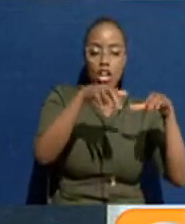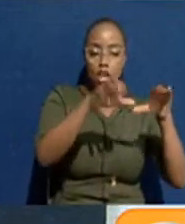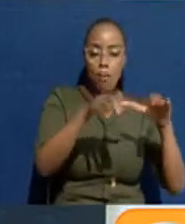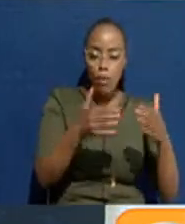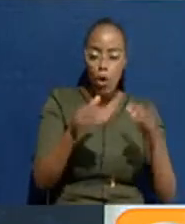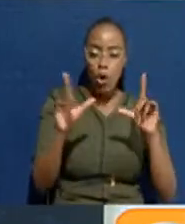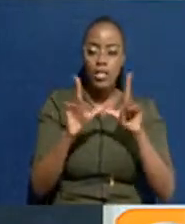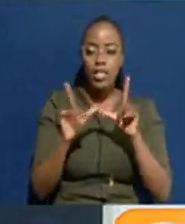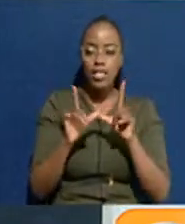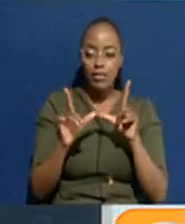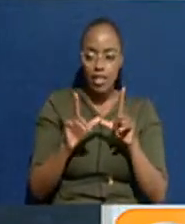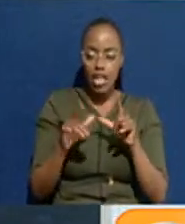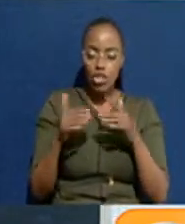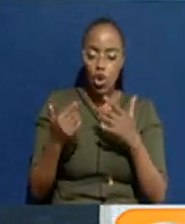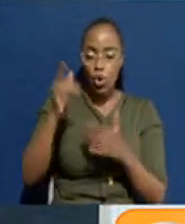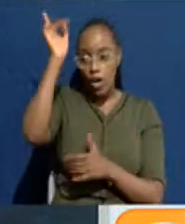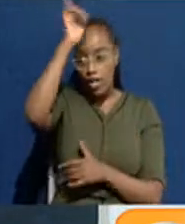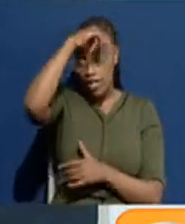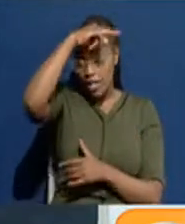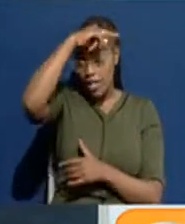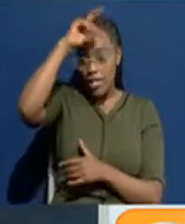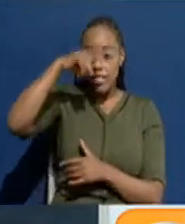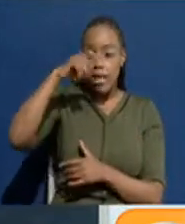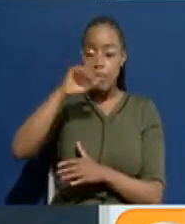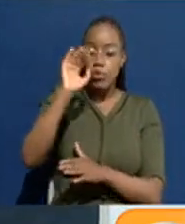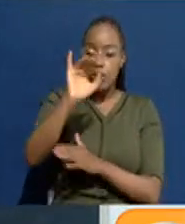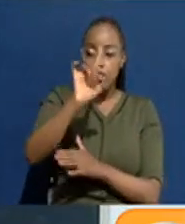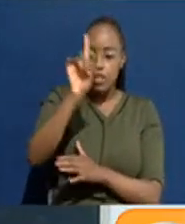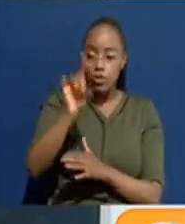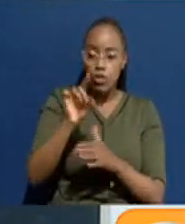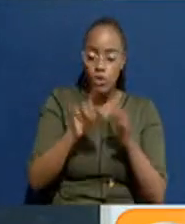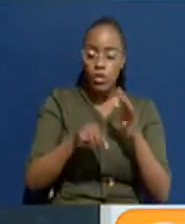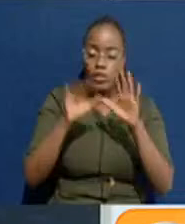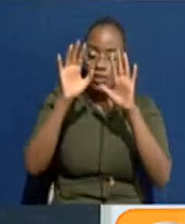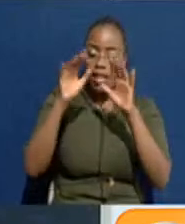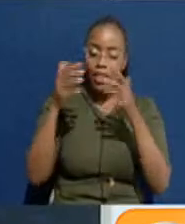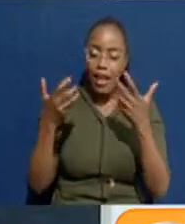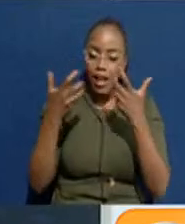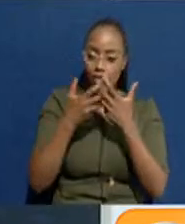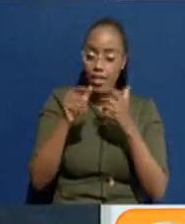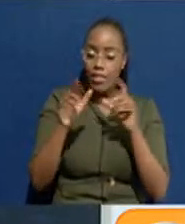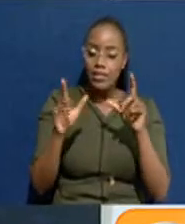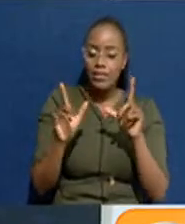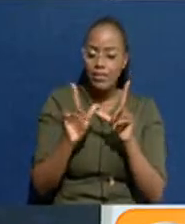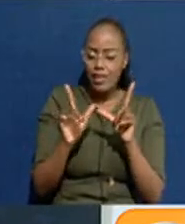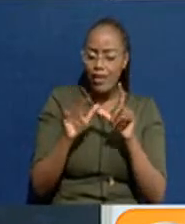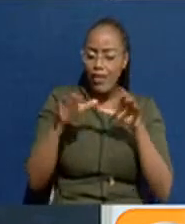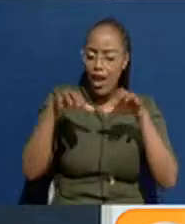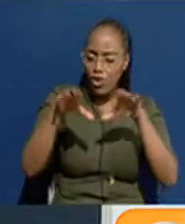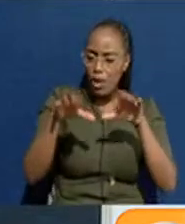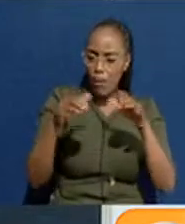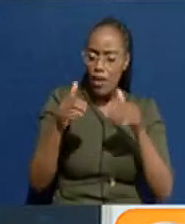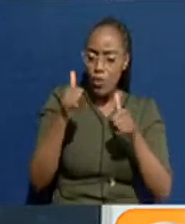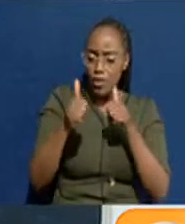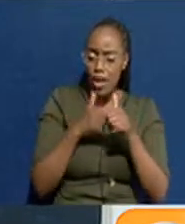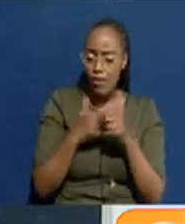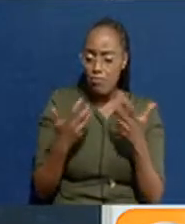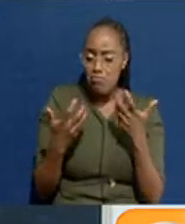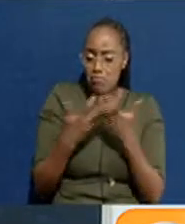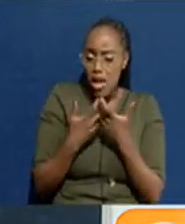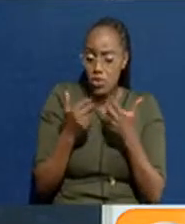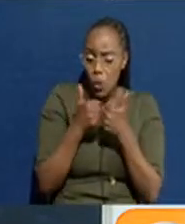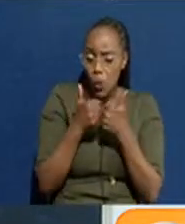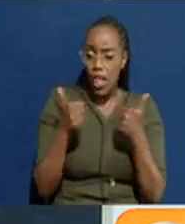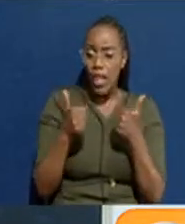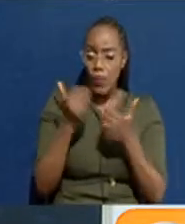and certificates and degrees, we should be asking the question of relevance. Are these certificates and diplomas relevant? If they are relevant